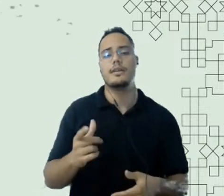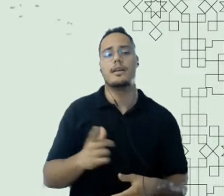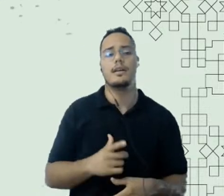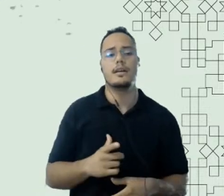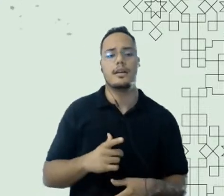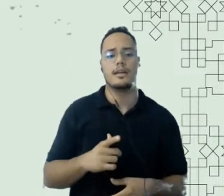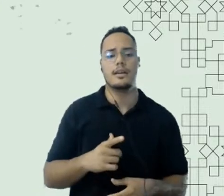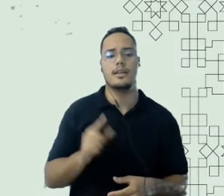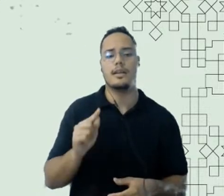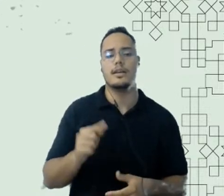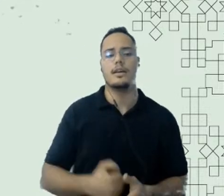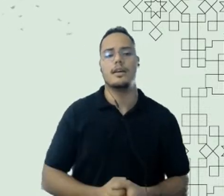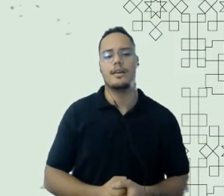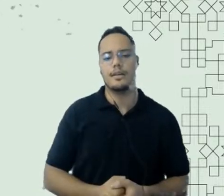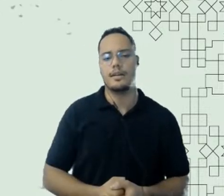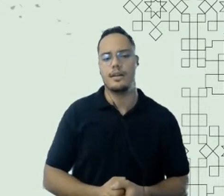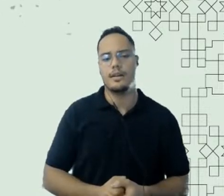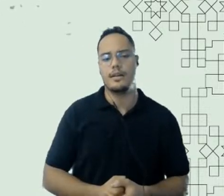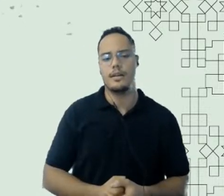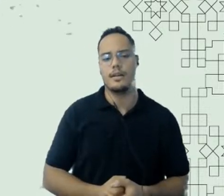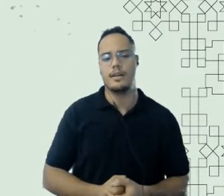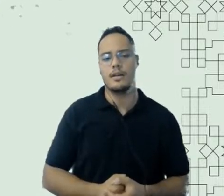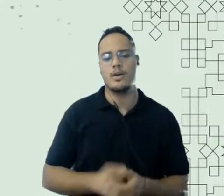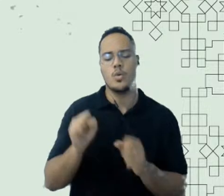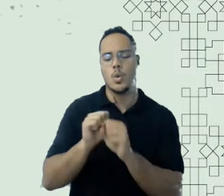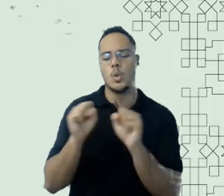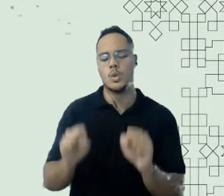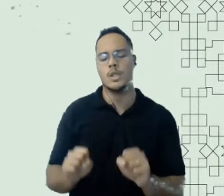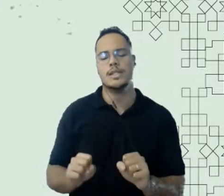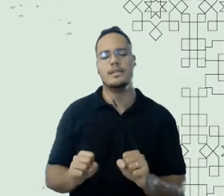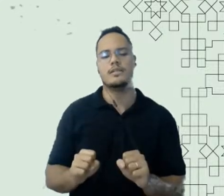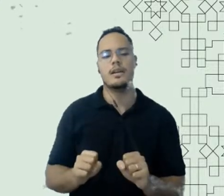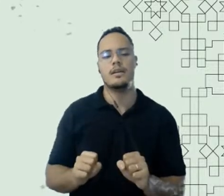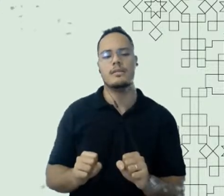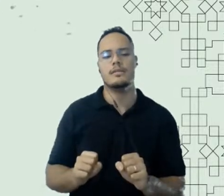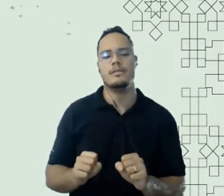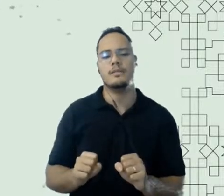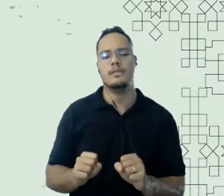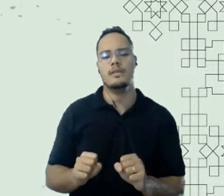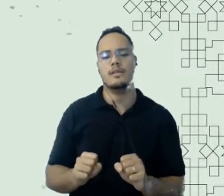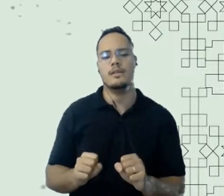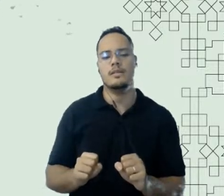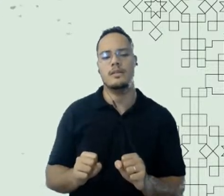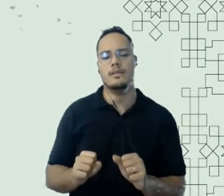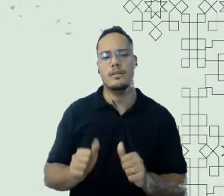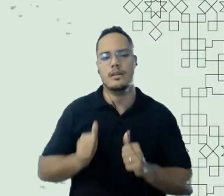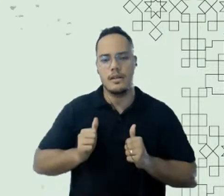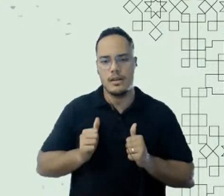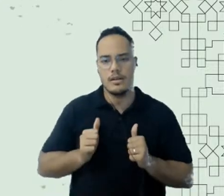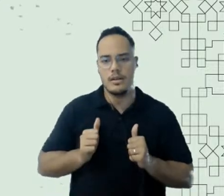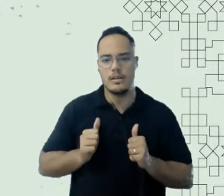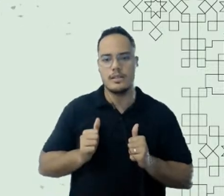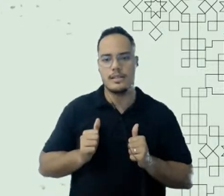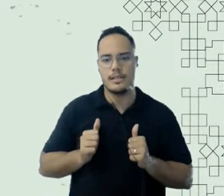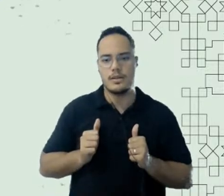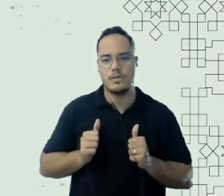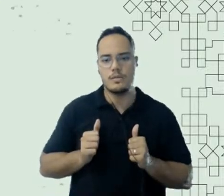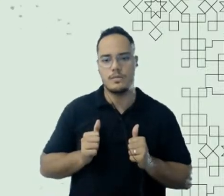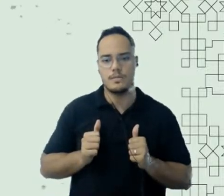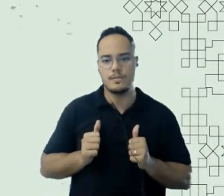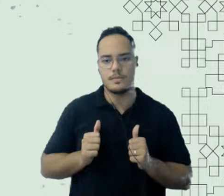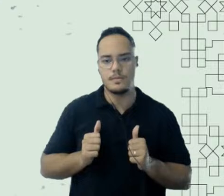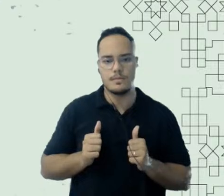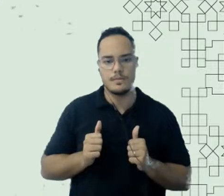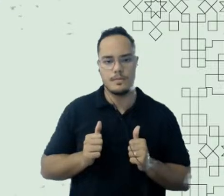artist, the copyright owner doesn't want his or her work to be used in data